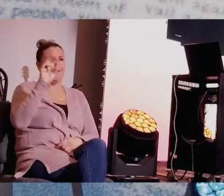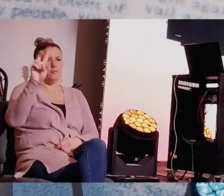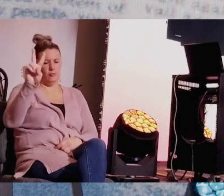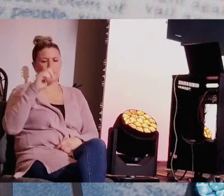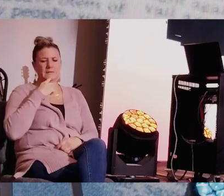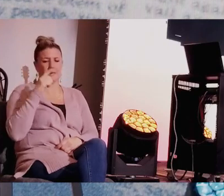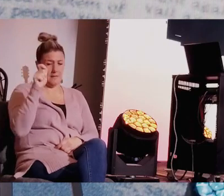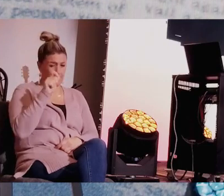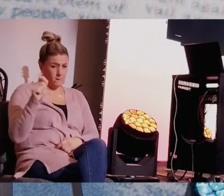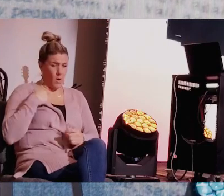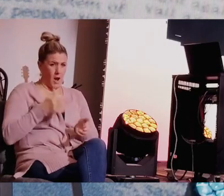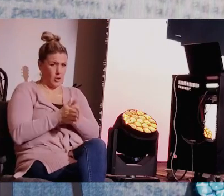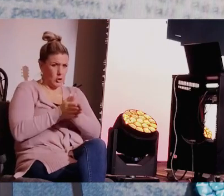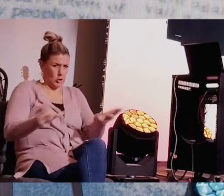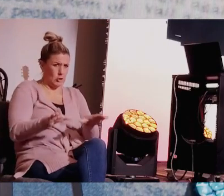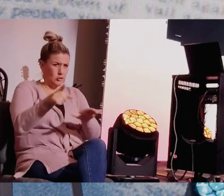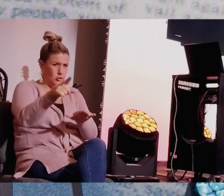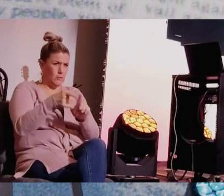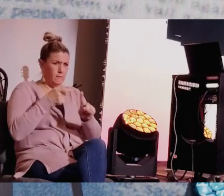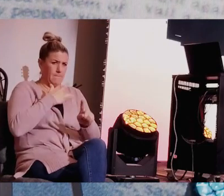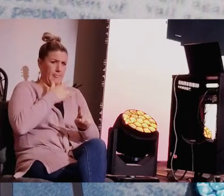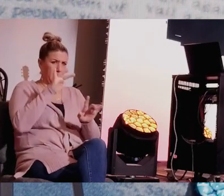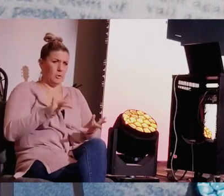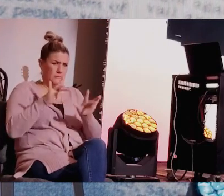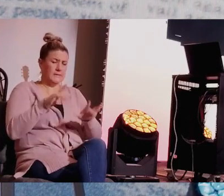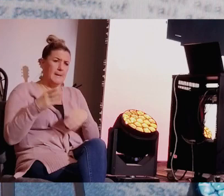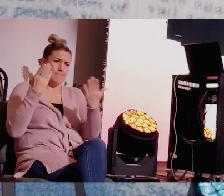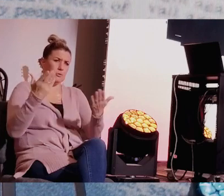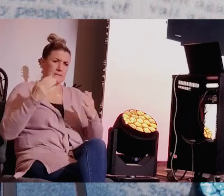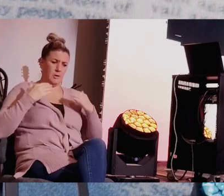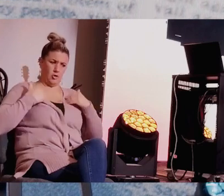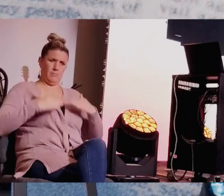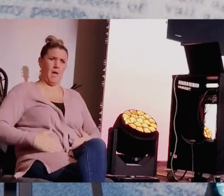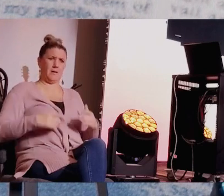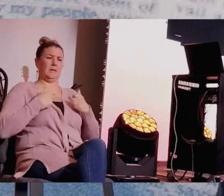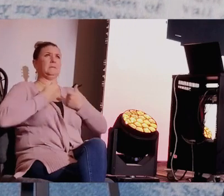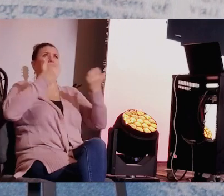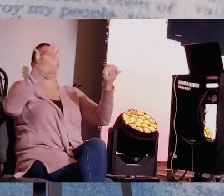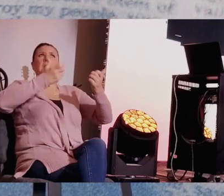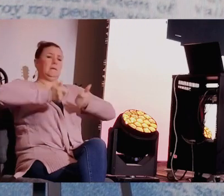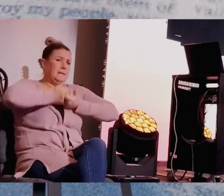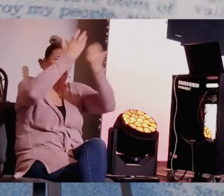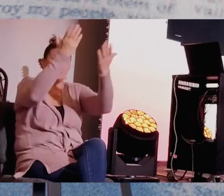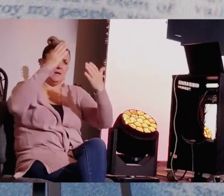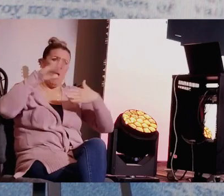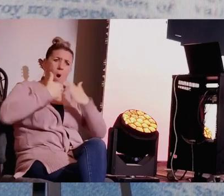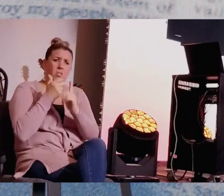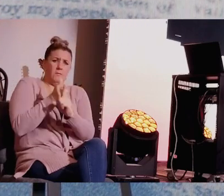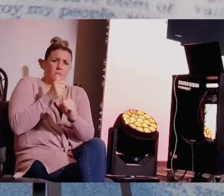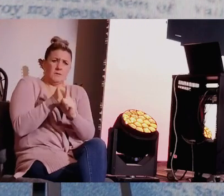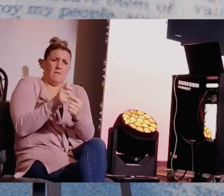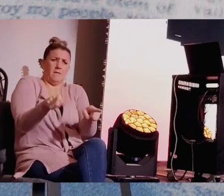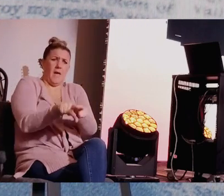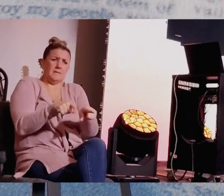therefore I urge you, brothers and sisters, by the mercies of God, to present your bodies dedicating all of yourself as set apart as